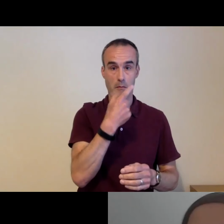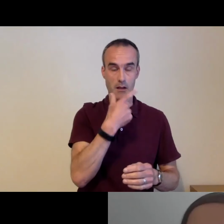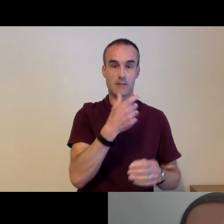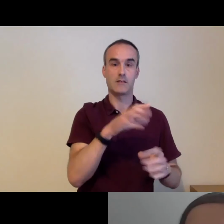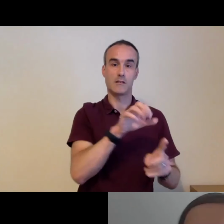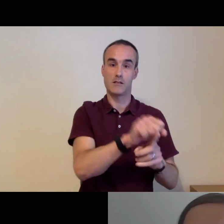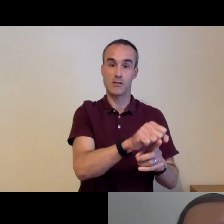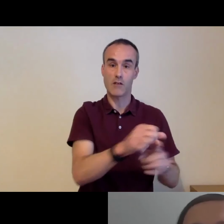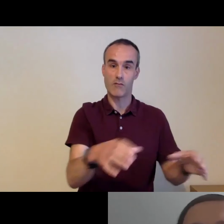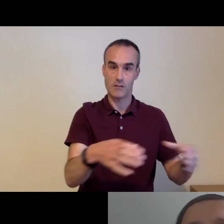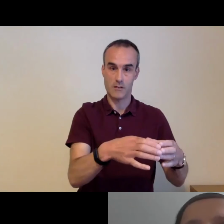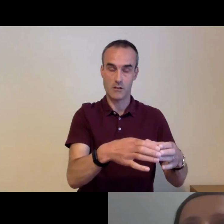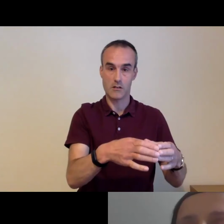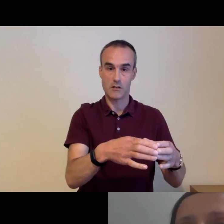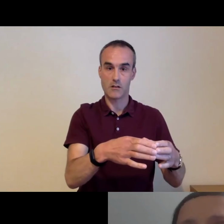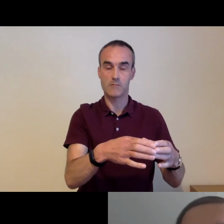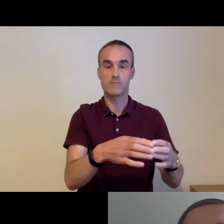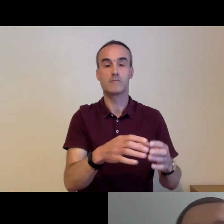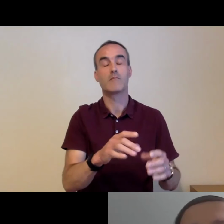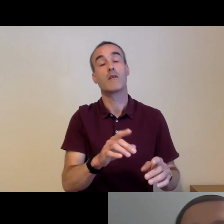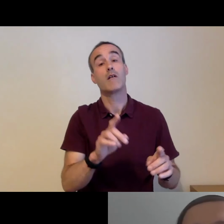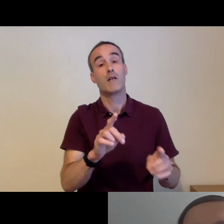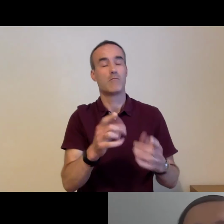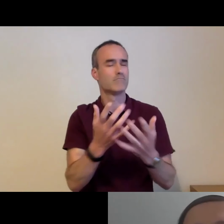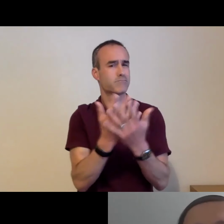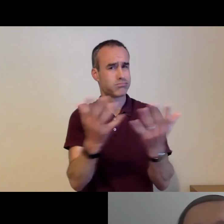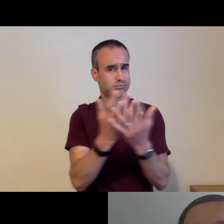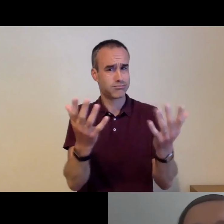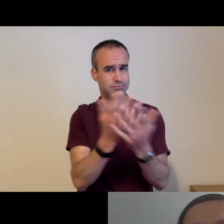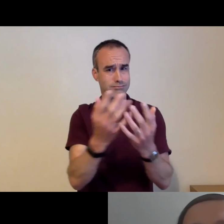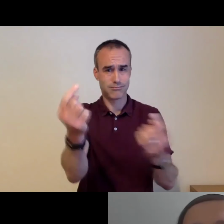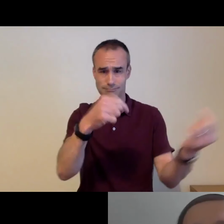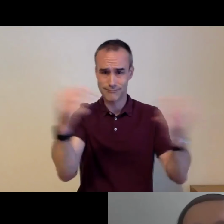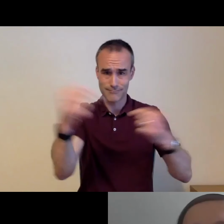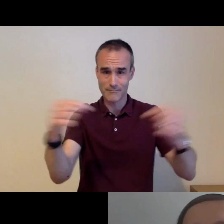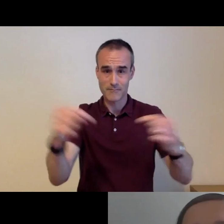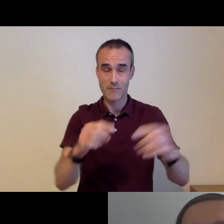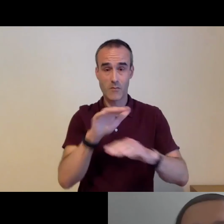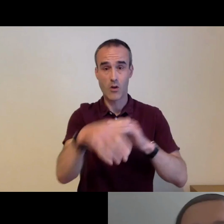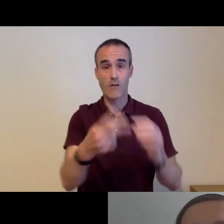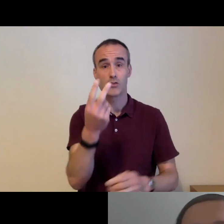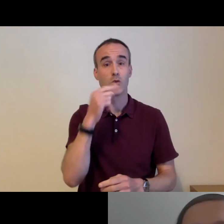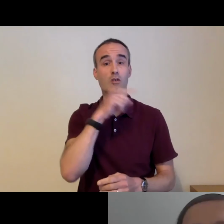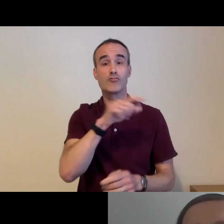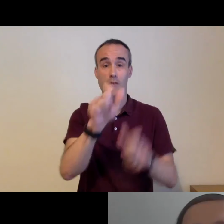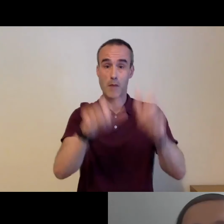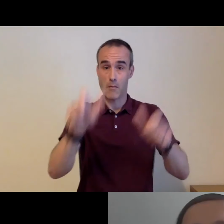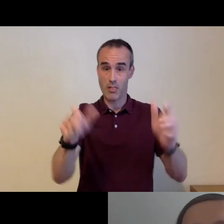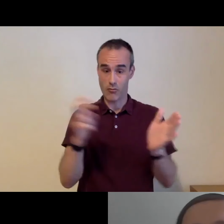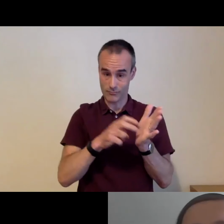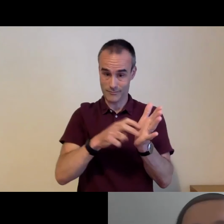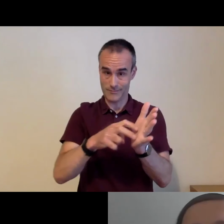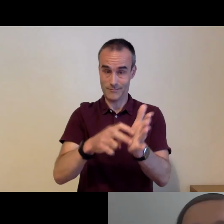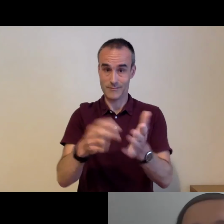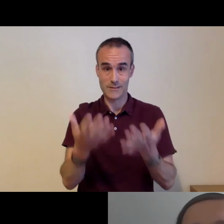Syndicate. So it's great that so many of you are joining us. So we've got over 200 people registered for this afternoon's